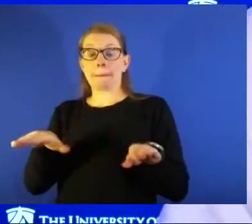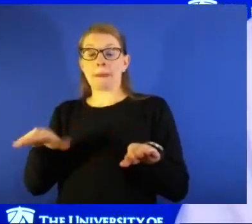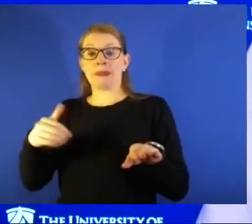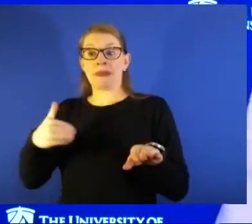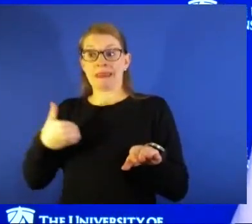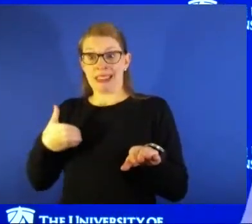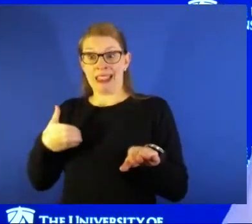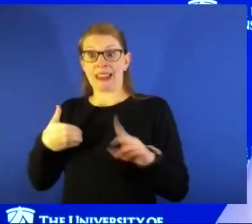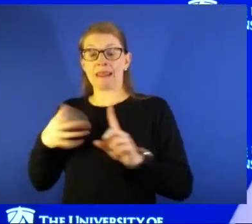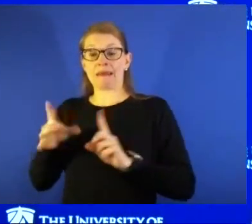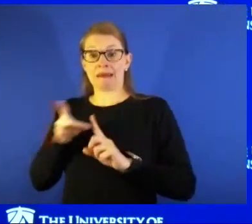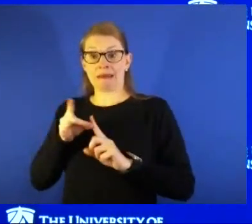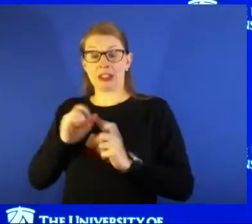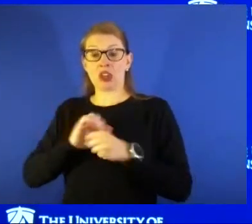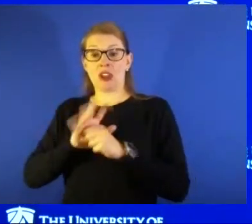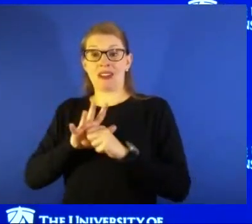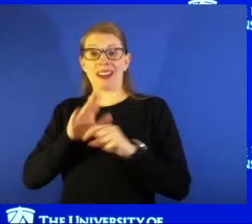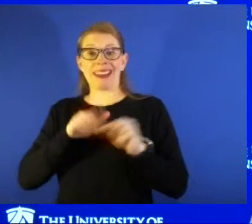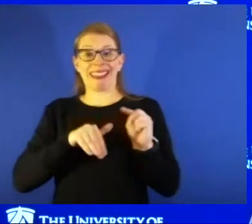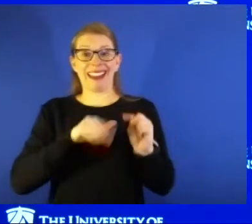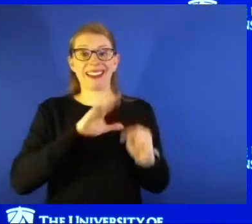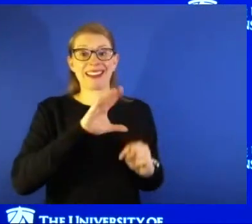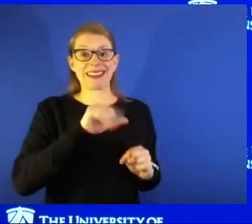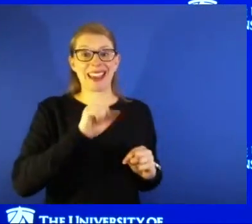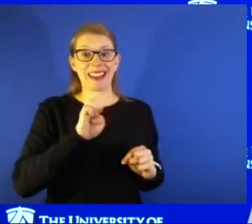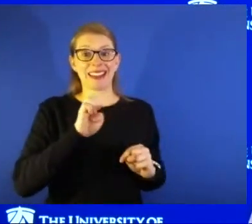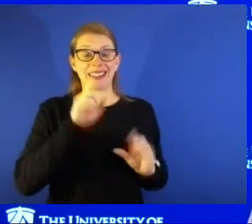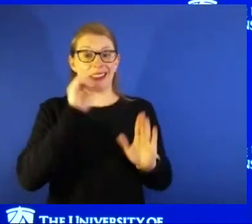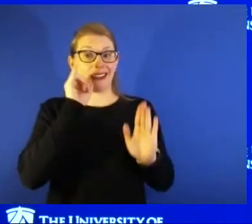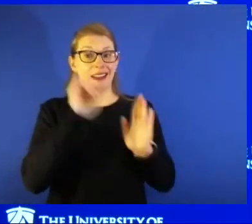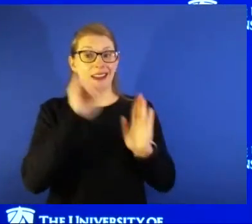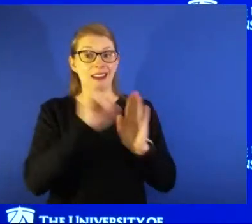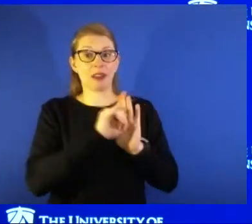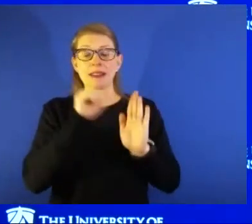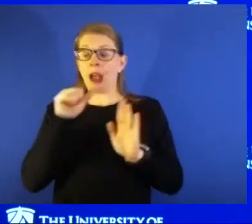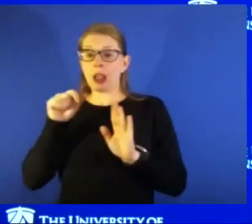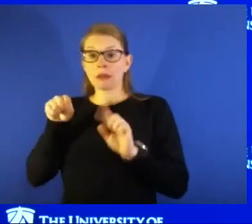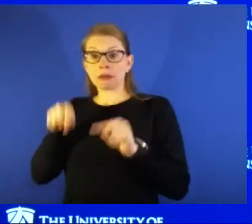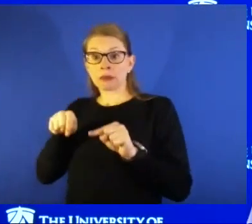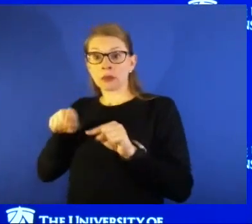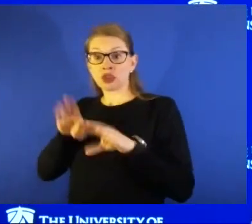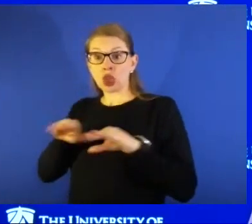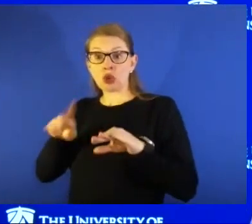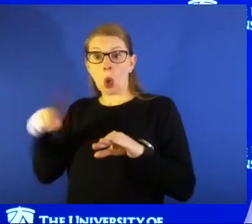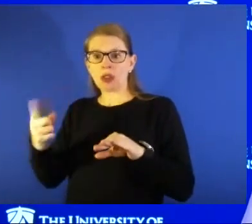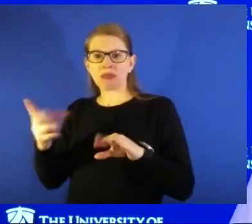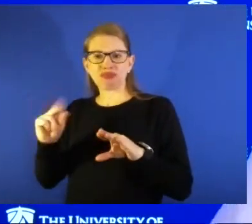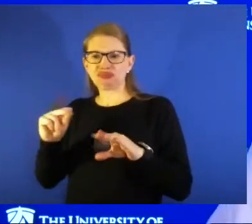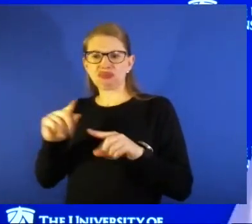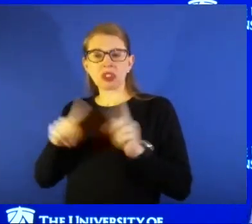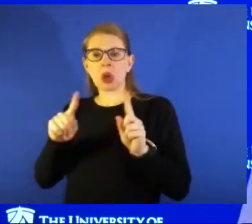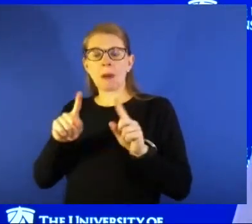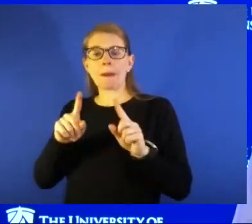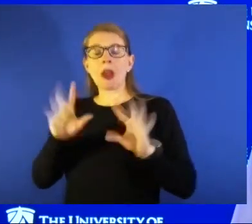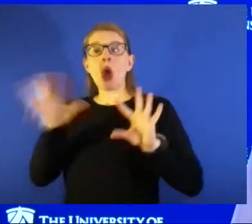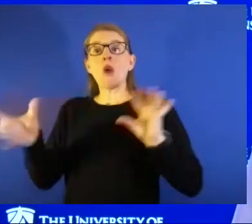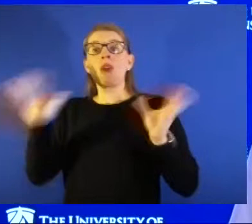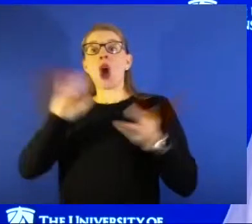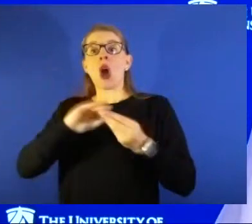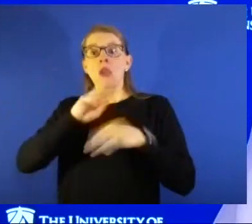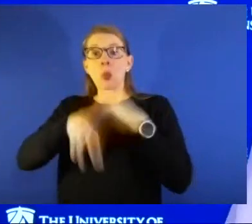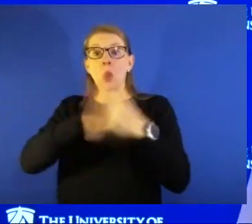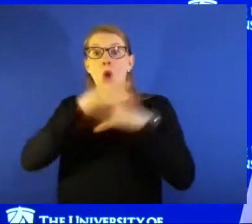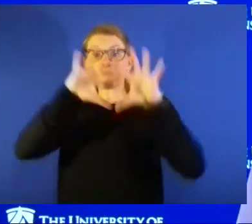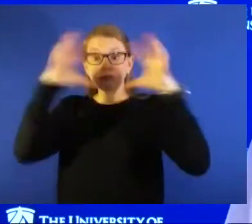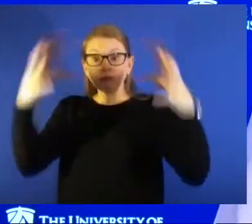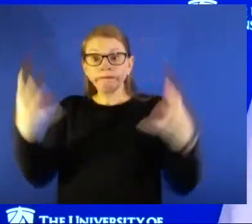identified. But again, this is not isolated to just pediatrics. We know that overall around the world, the